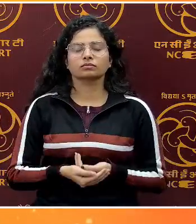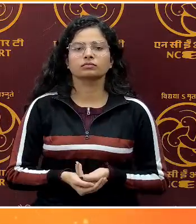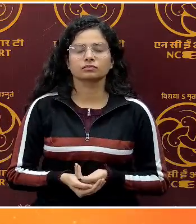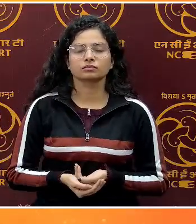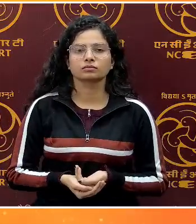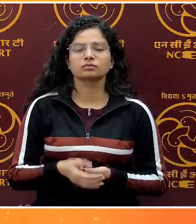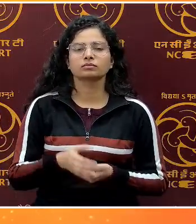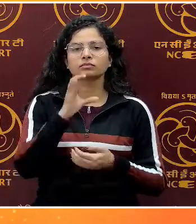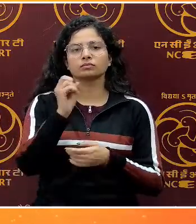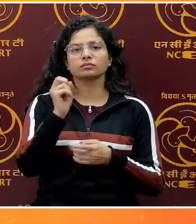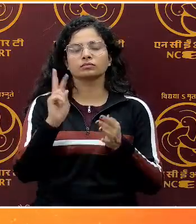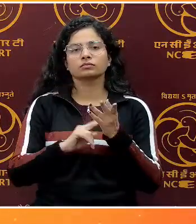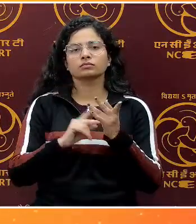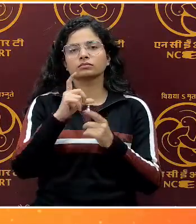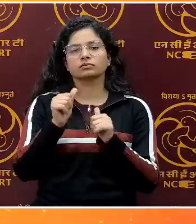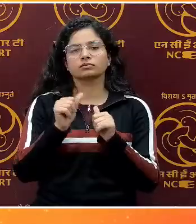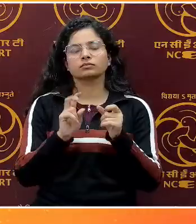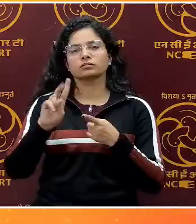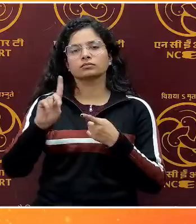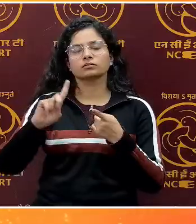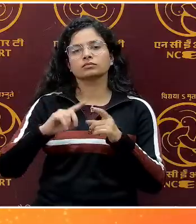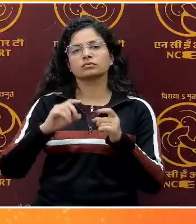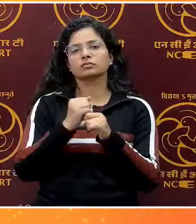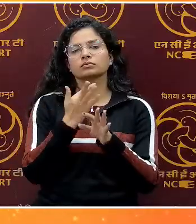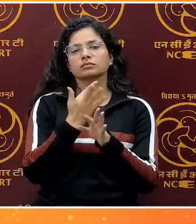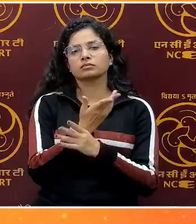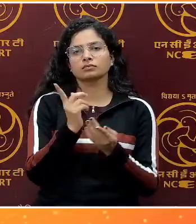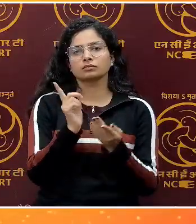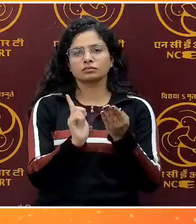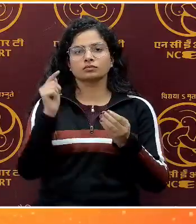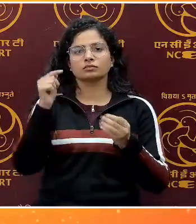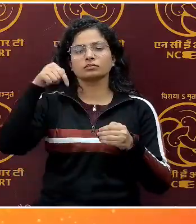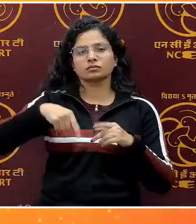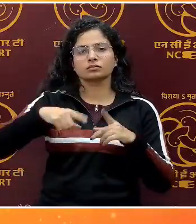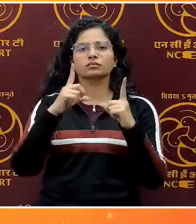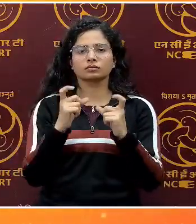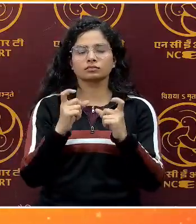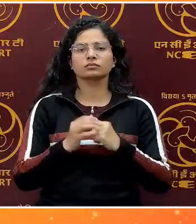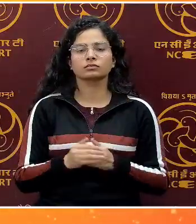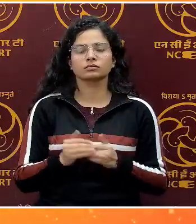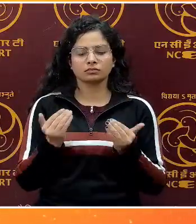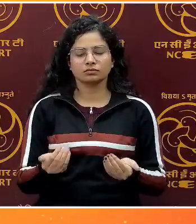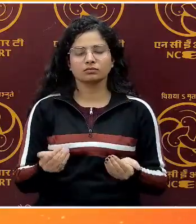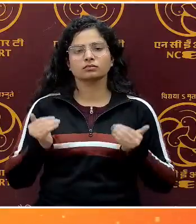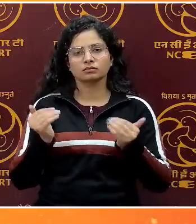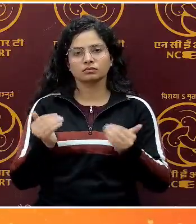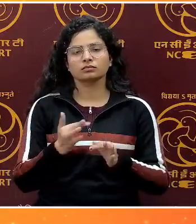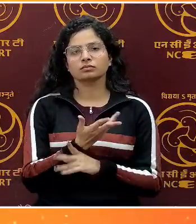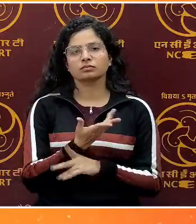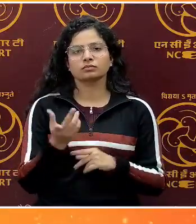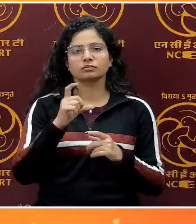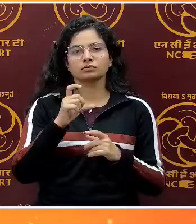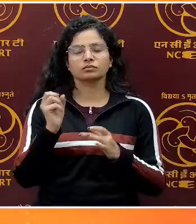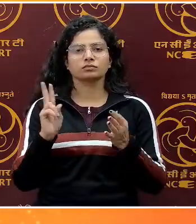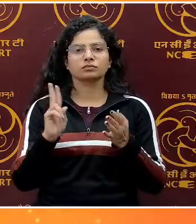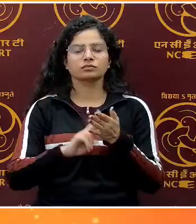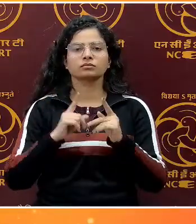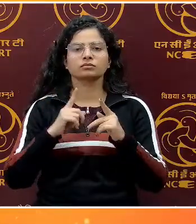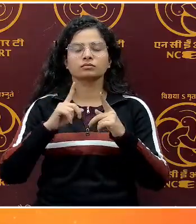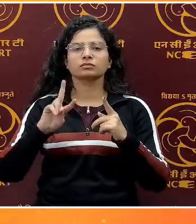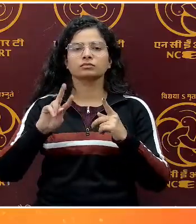So concave mirror, it is forming an inverted image. Right. Now moving ahead, we have next